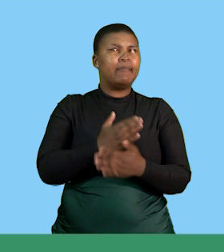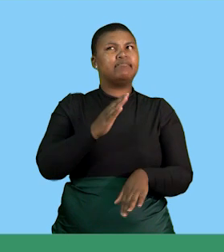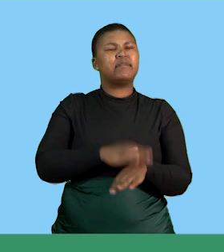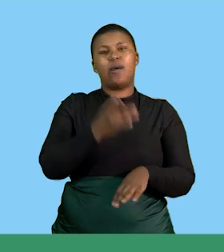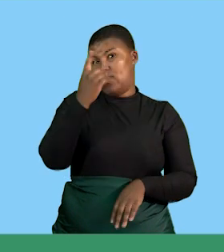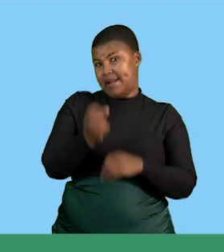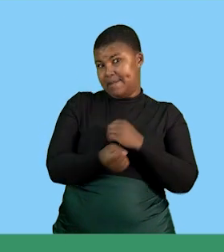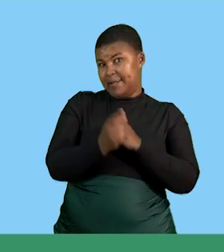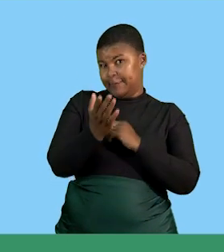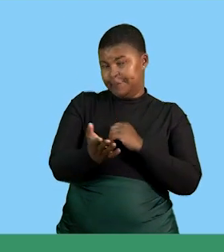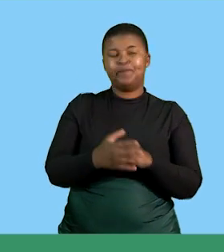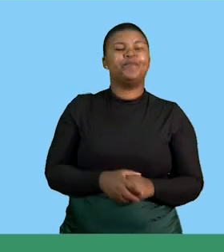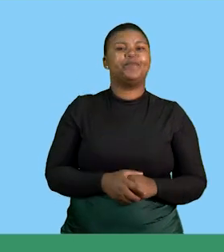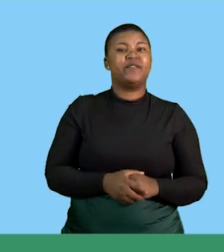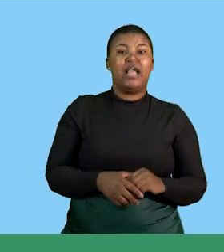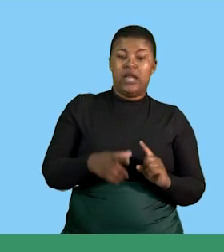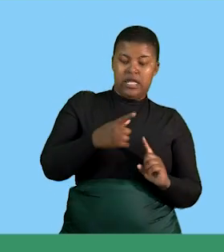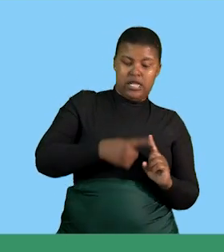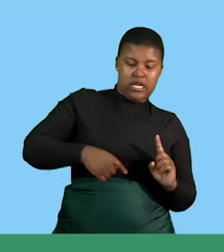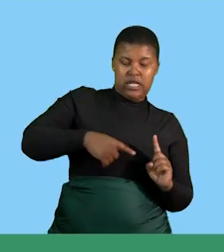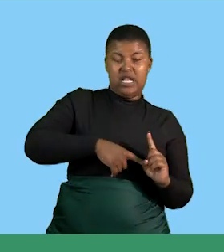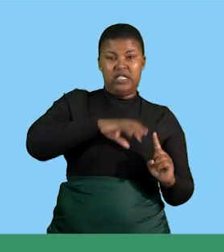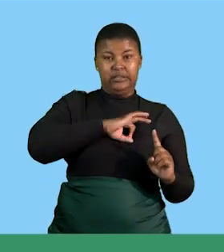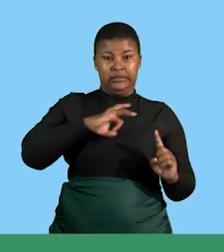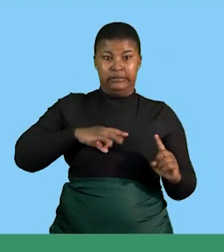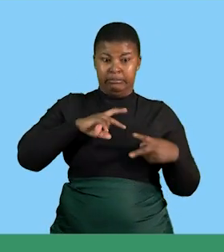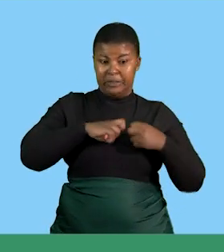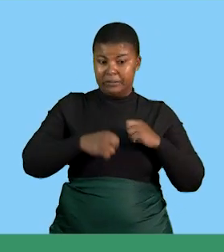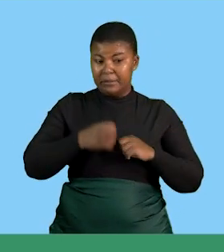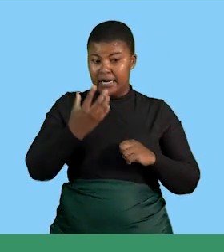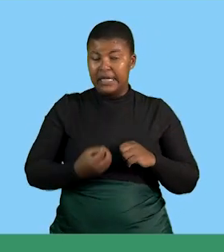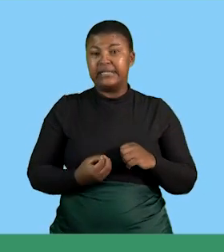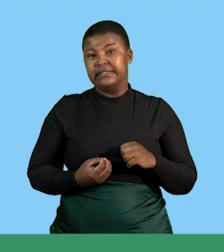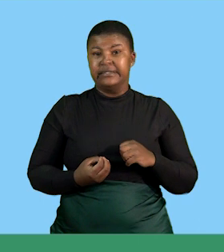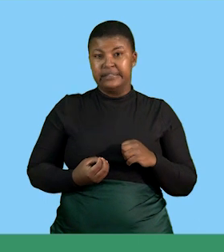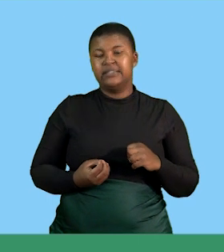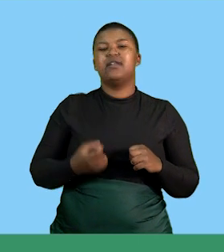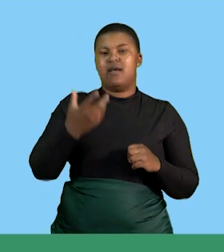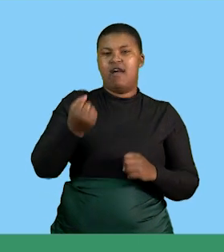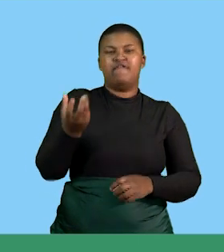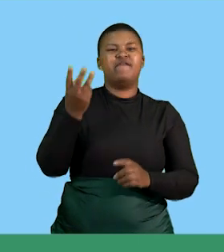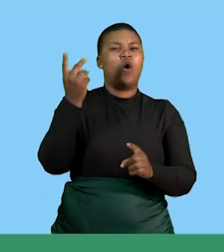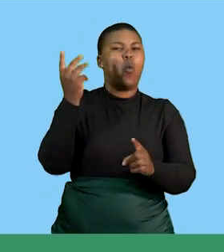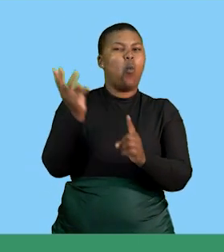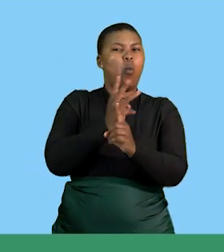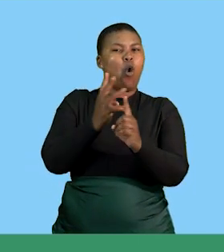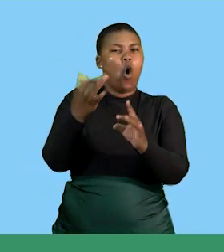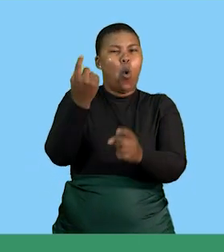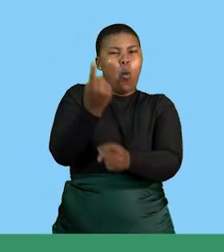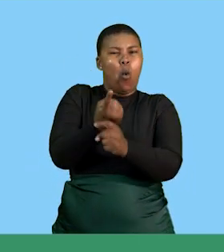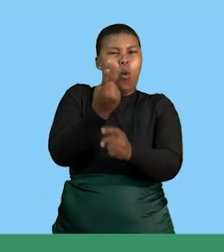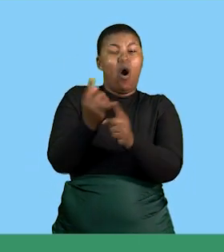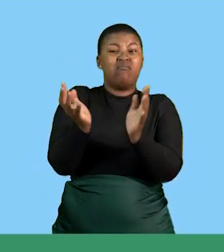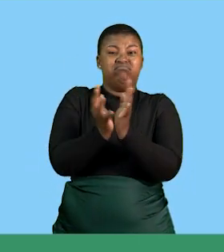a disciplinary hearing. And you can get your union leader or union member to represent the